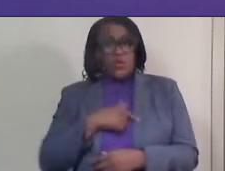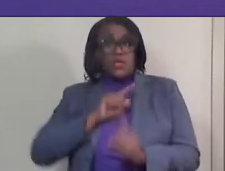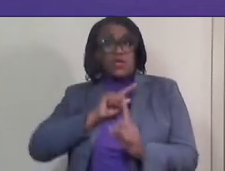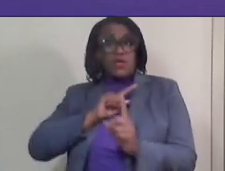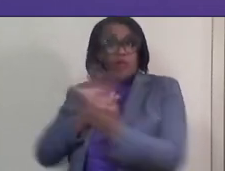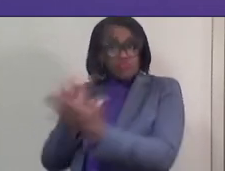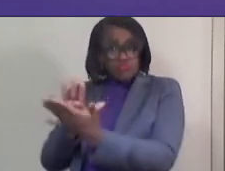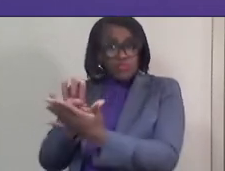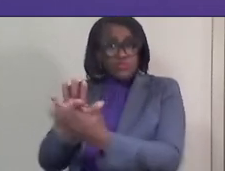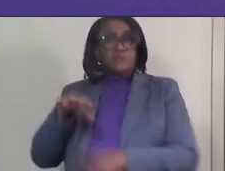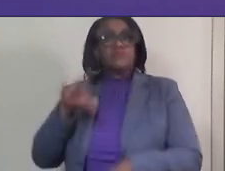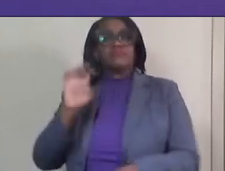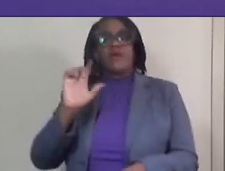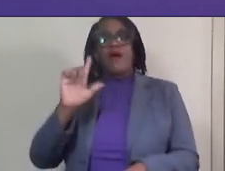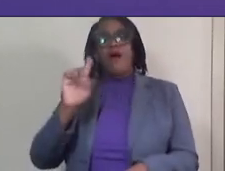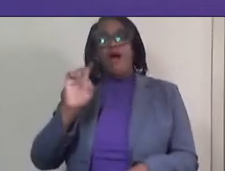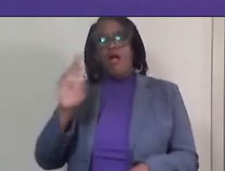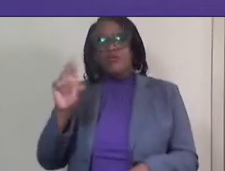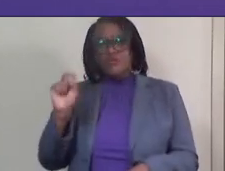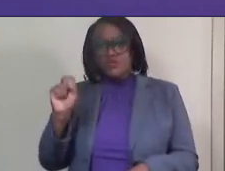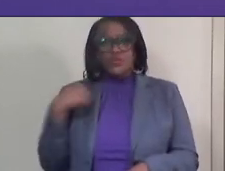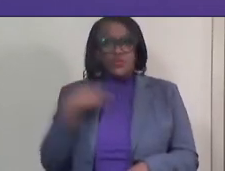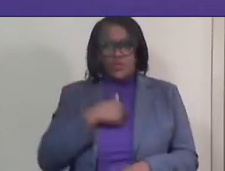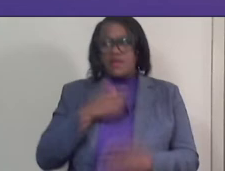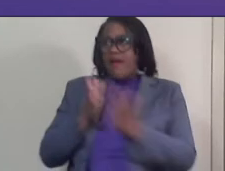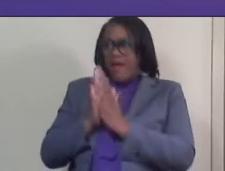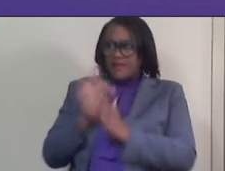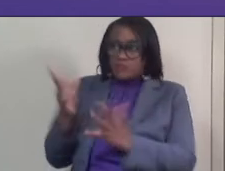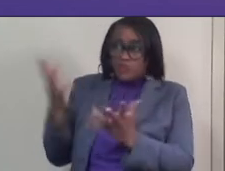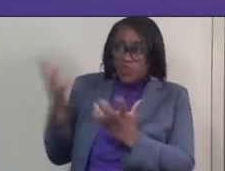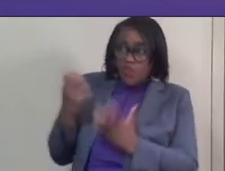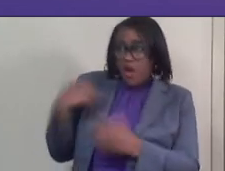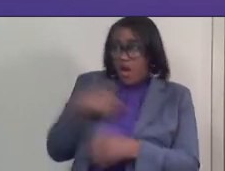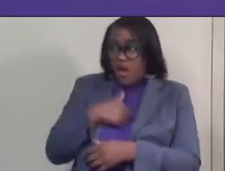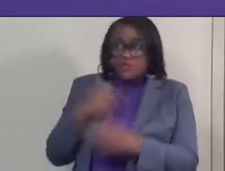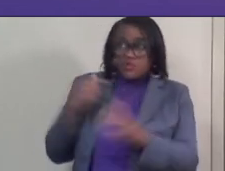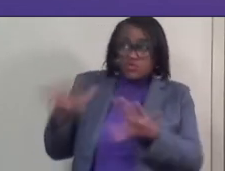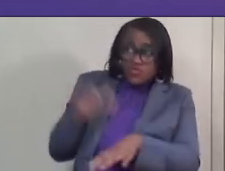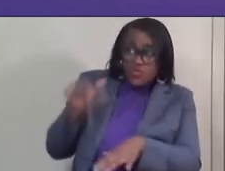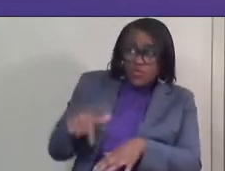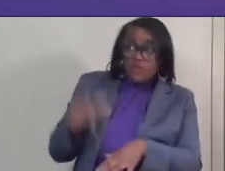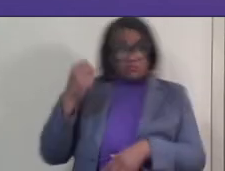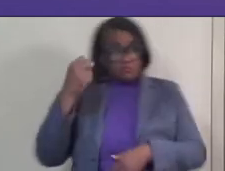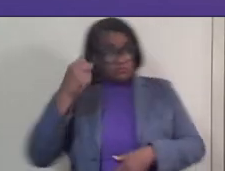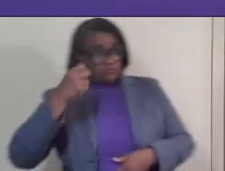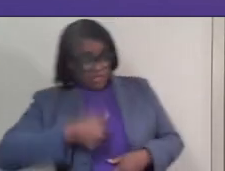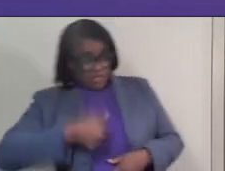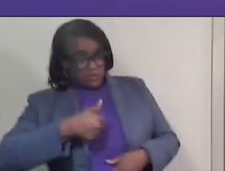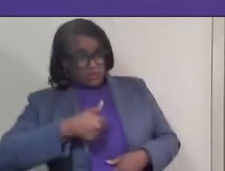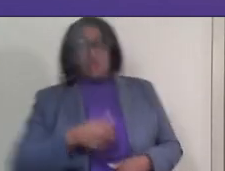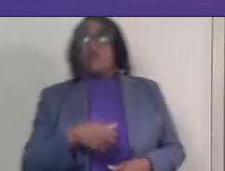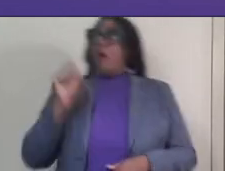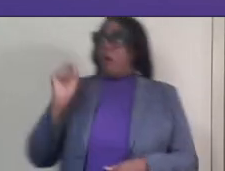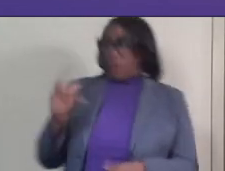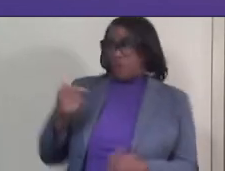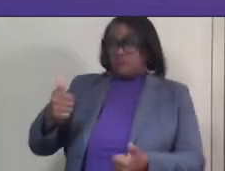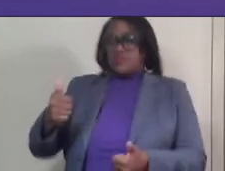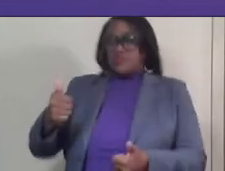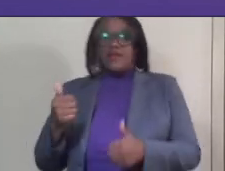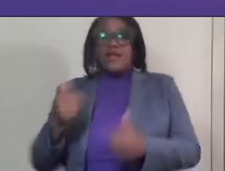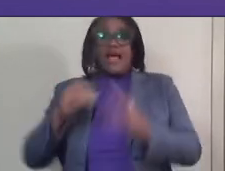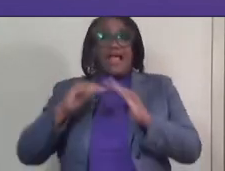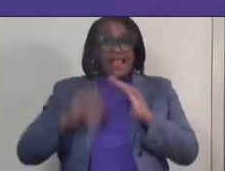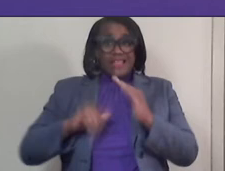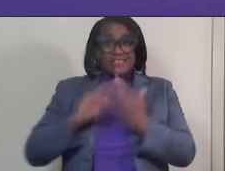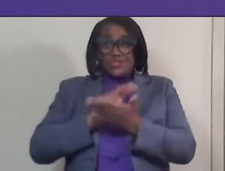them. They decided, yes, we want to do this. We got their permission. And within probably less than 2 weeks,